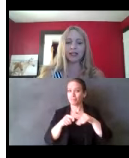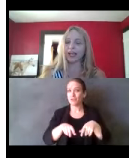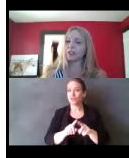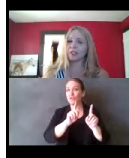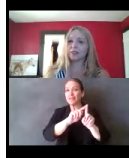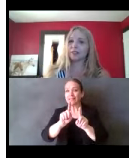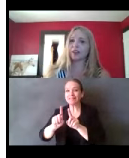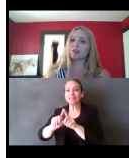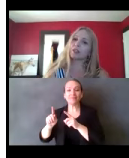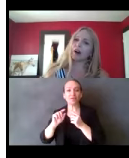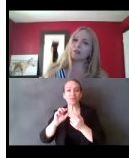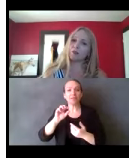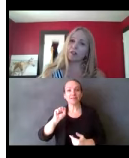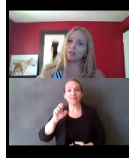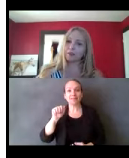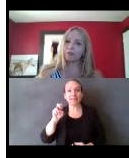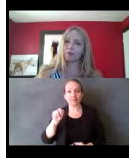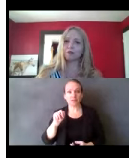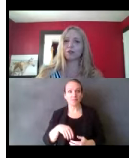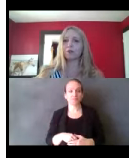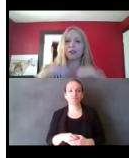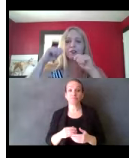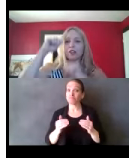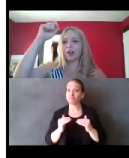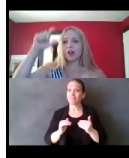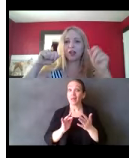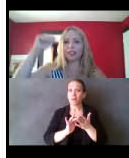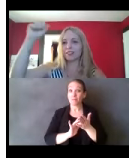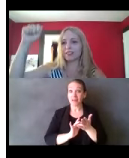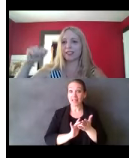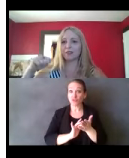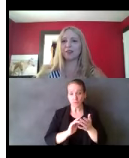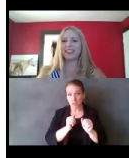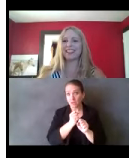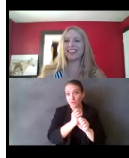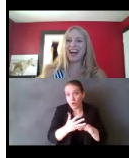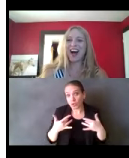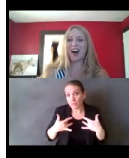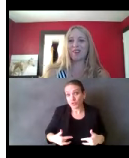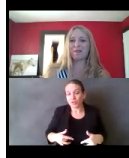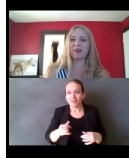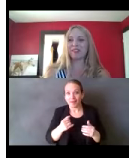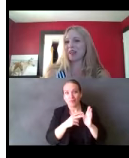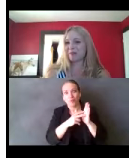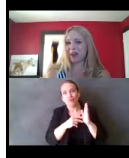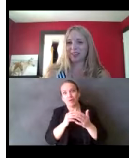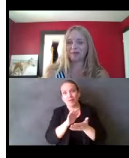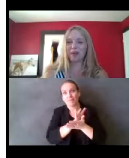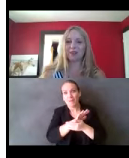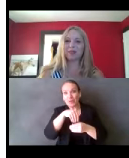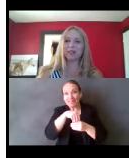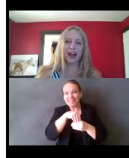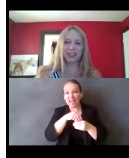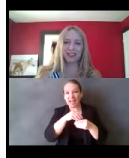Some medications can actually cause depression symptoms if you read those long lists they give you about side effects